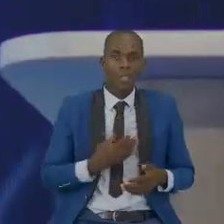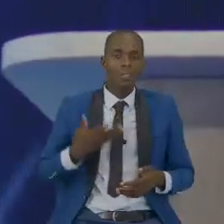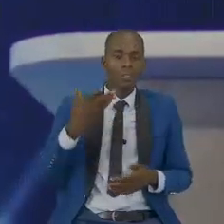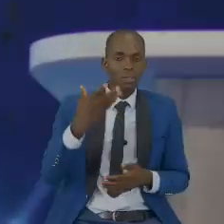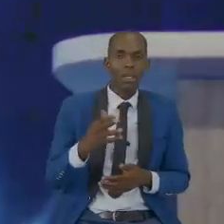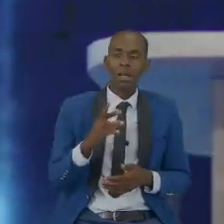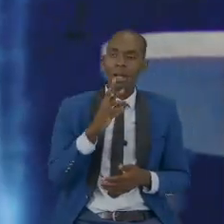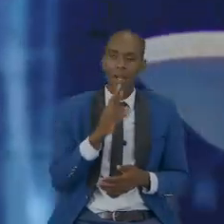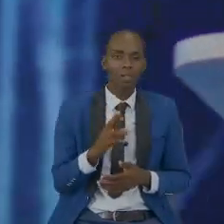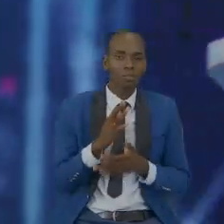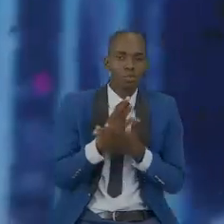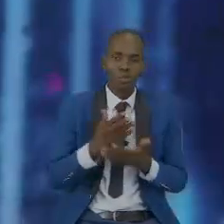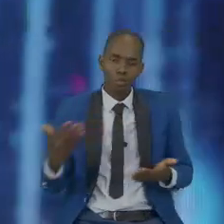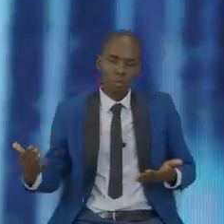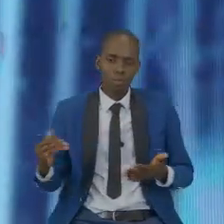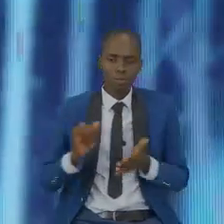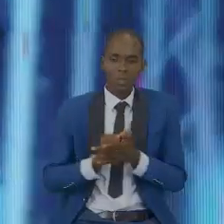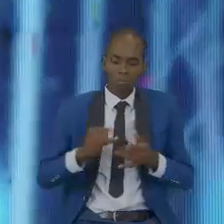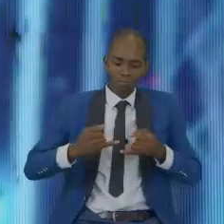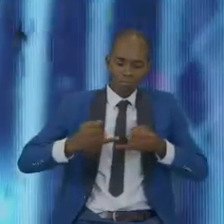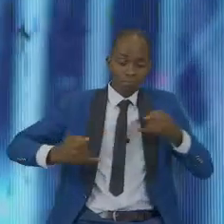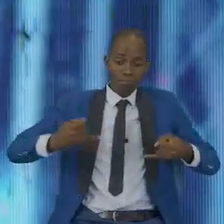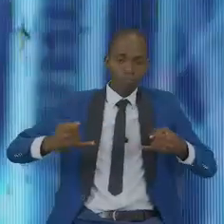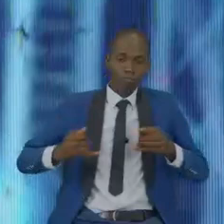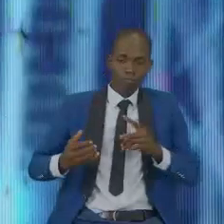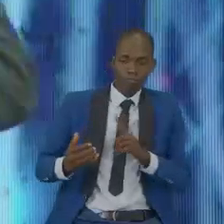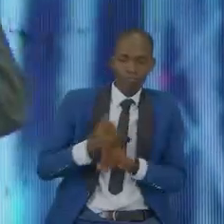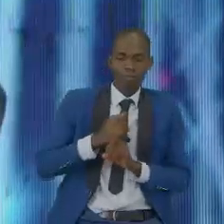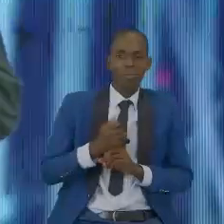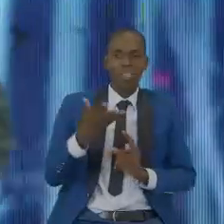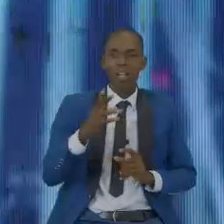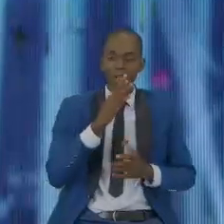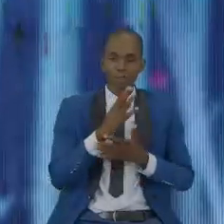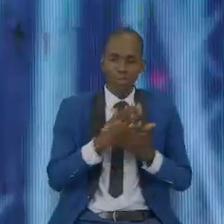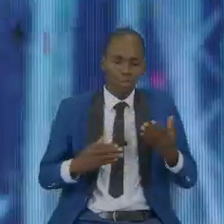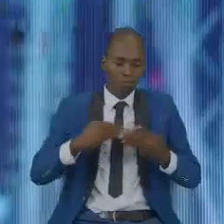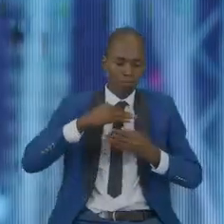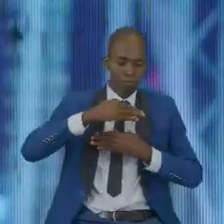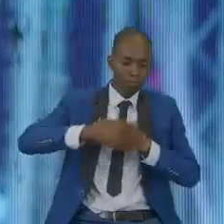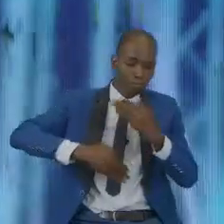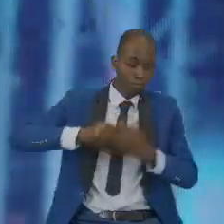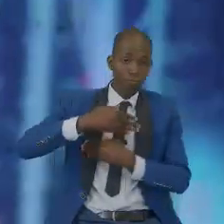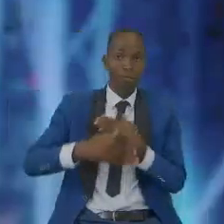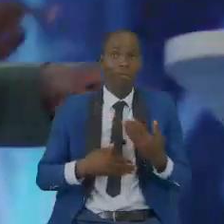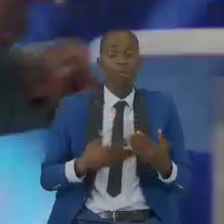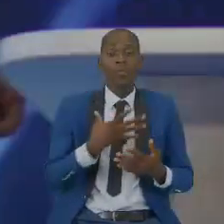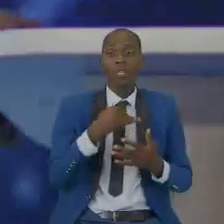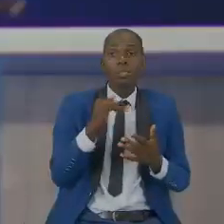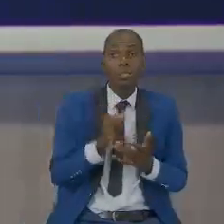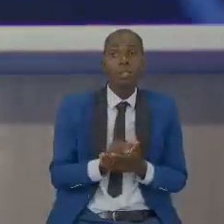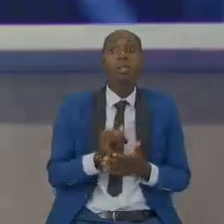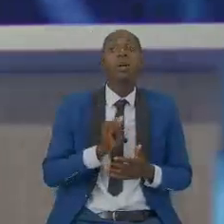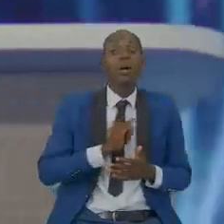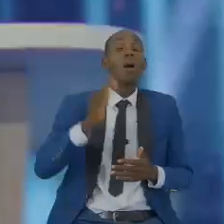him. There's some things holding him. There's some bandage blindfolding him. He said, I'm going to go